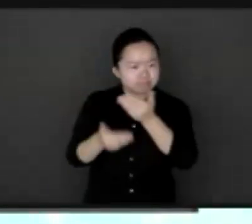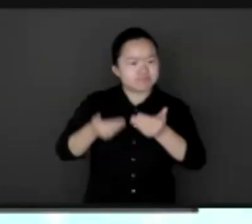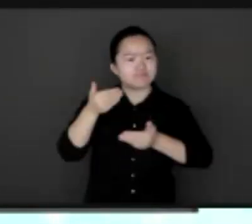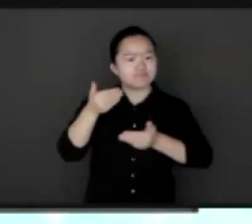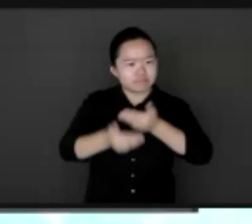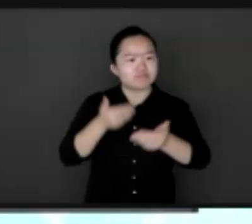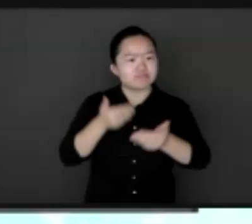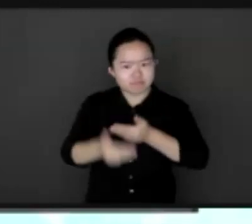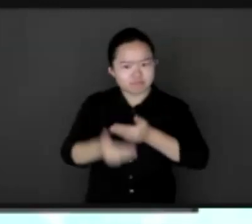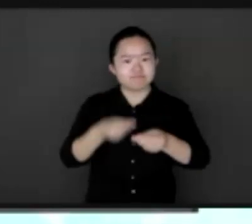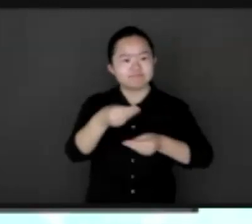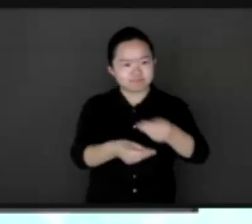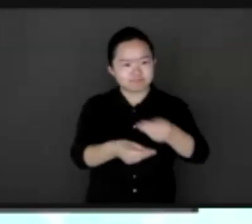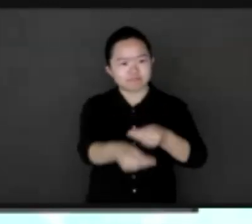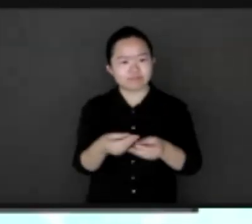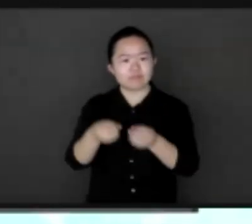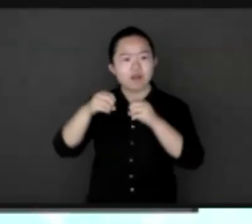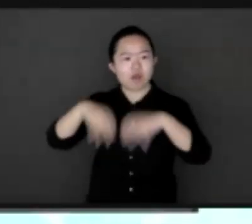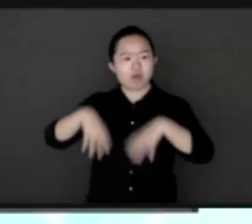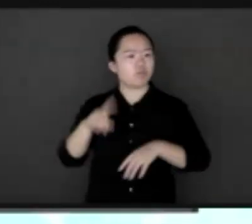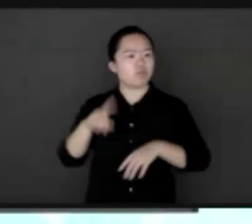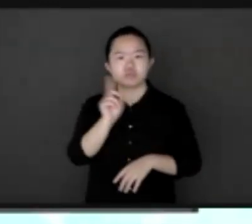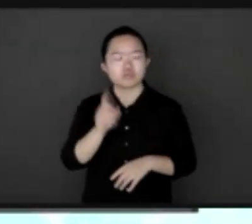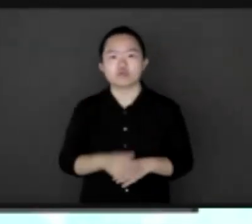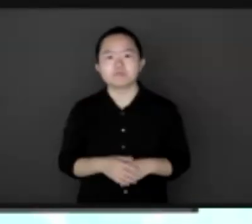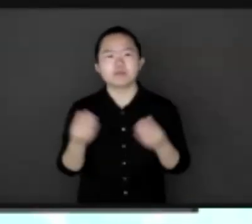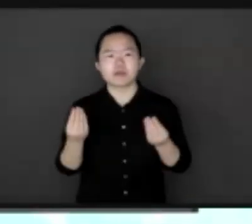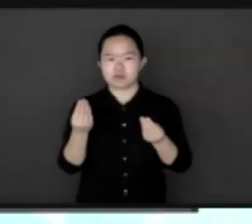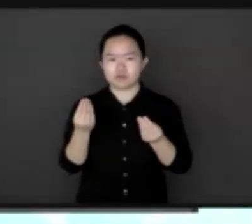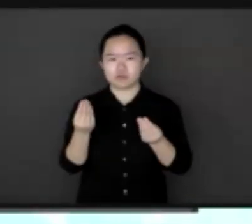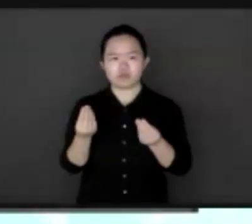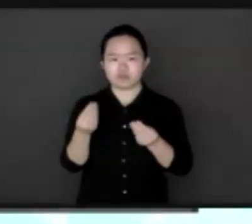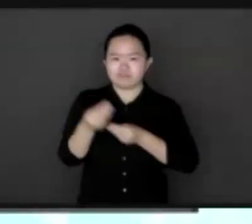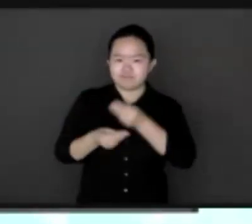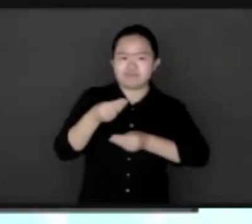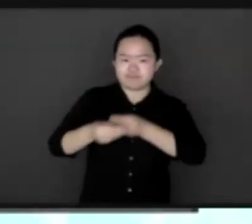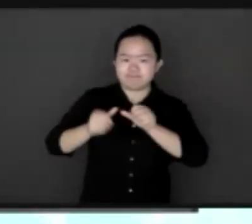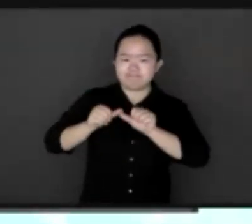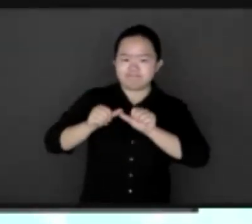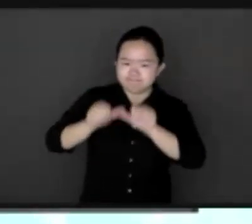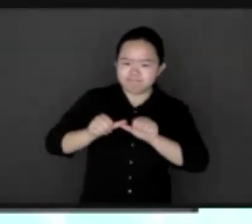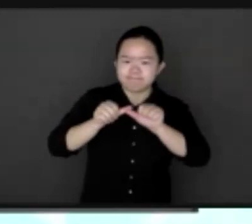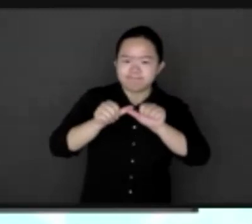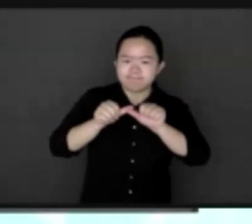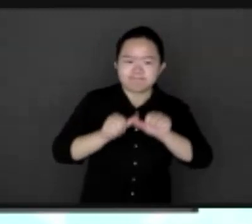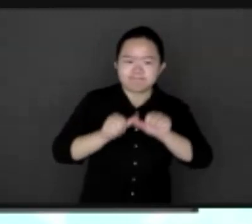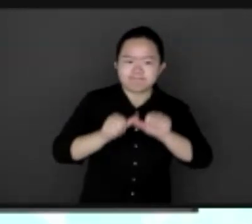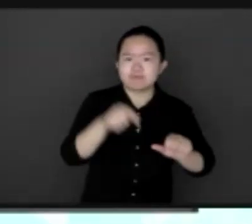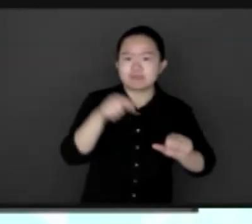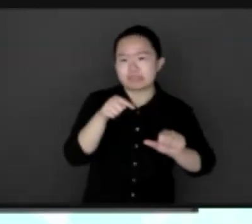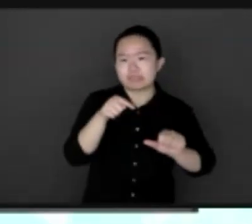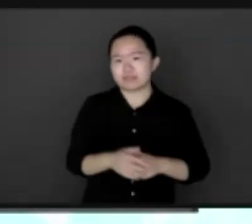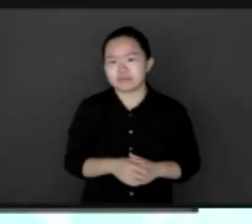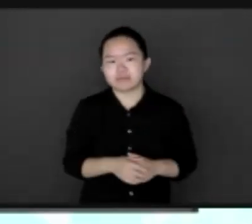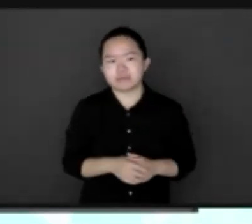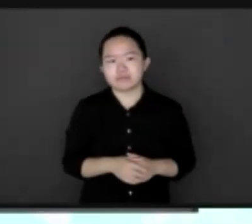much it would cost to also make those reproductions accessible, we said, okay, the decision was that the reproduction was